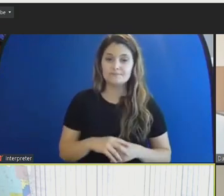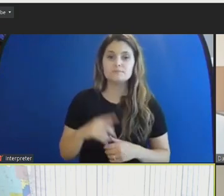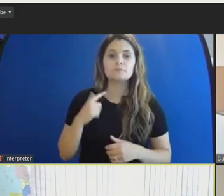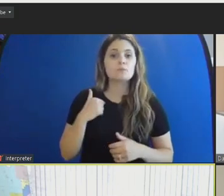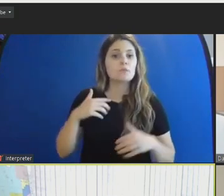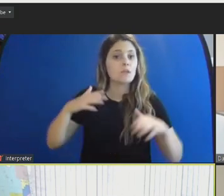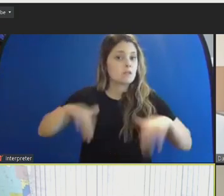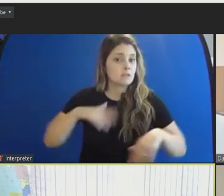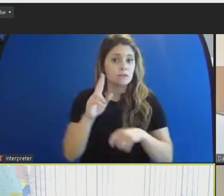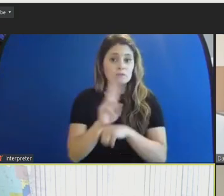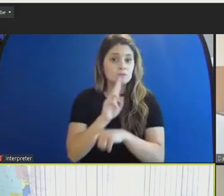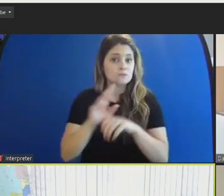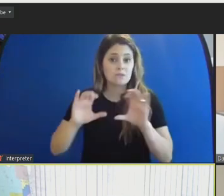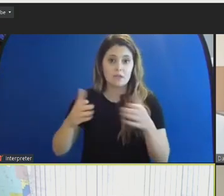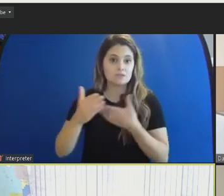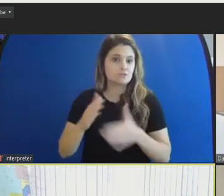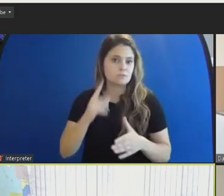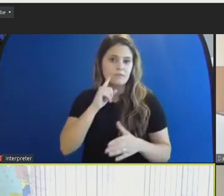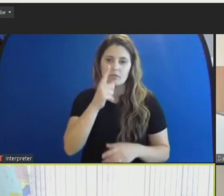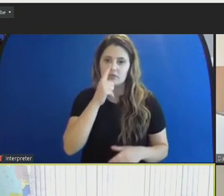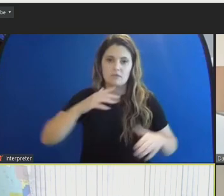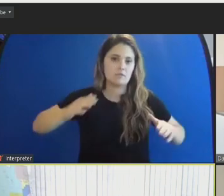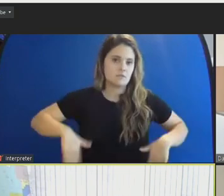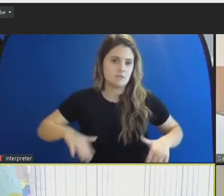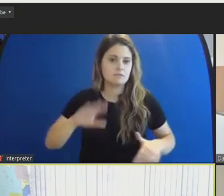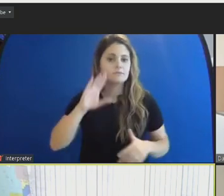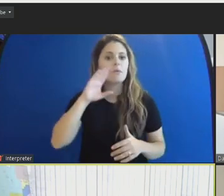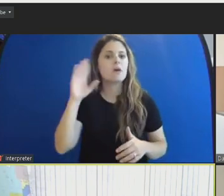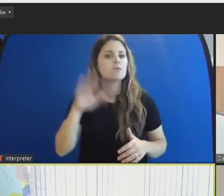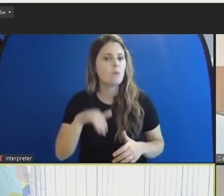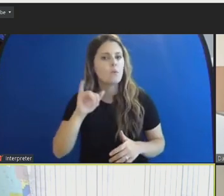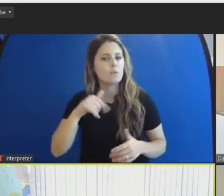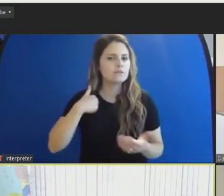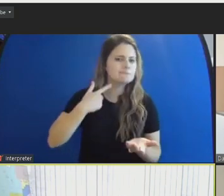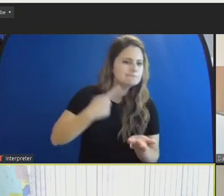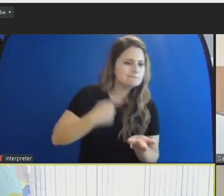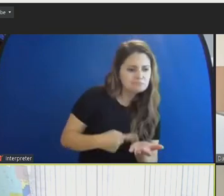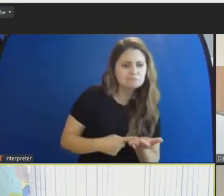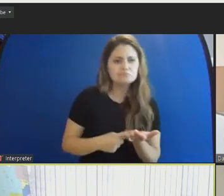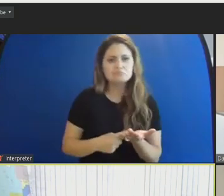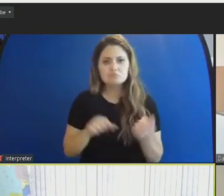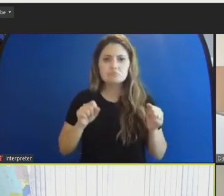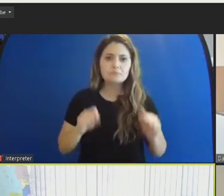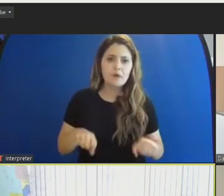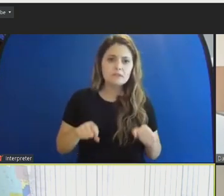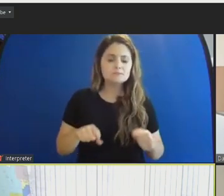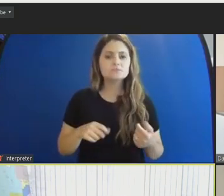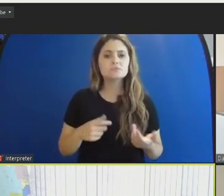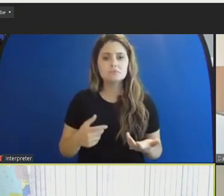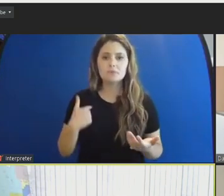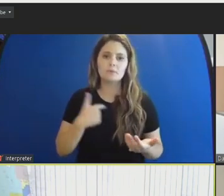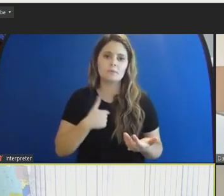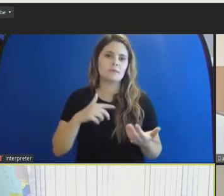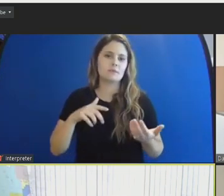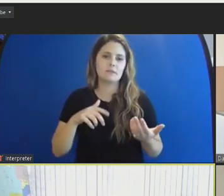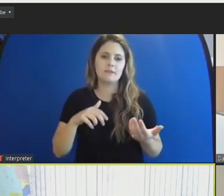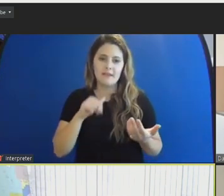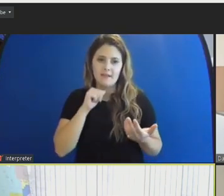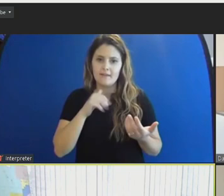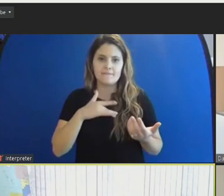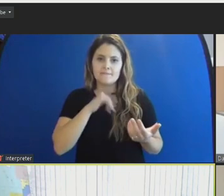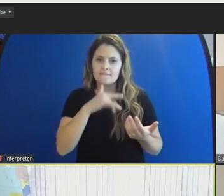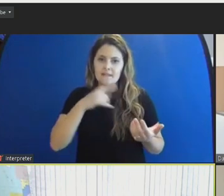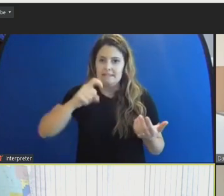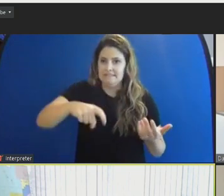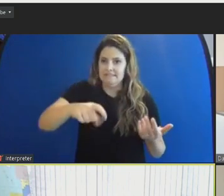haven't utilized the classrooms for lunches. I know that was kind of discussed along the way. We haven't found the need to